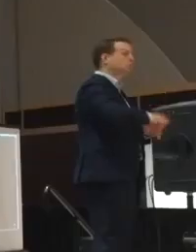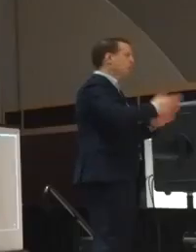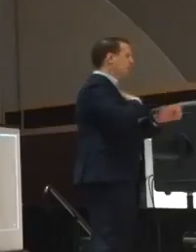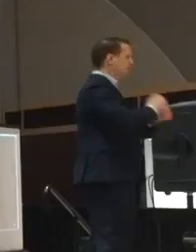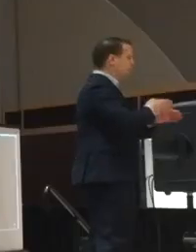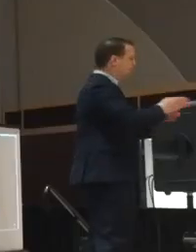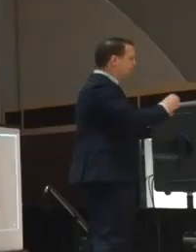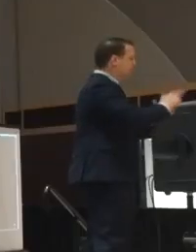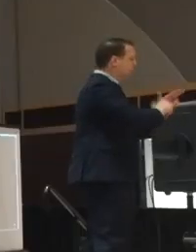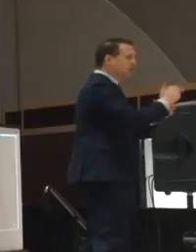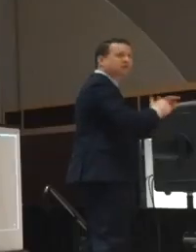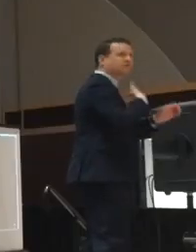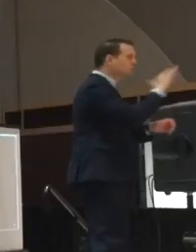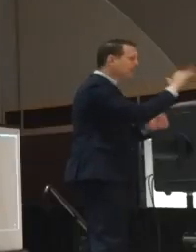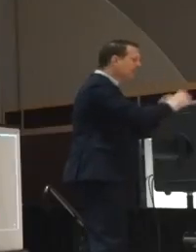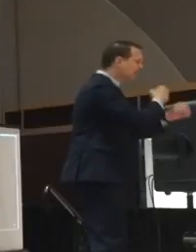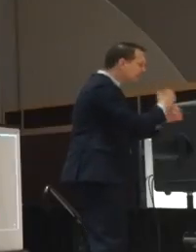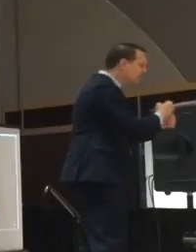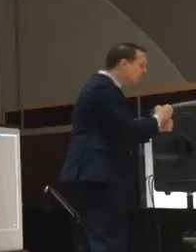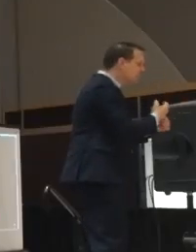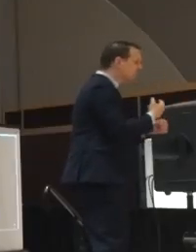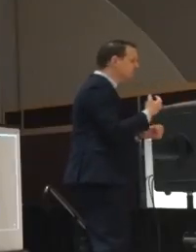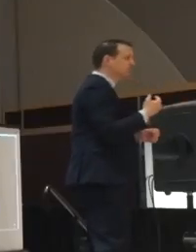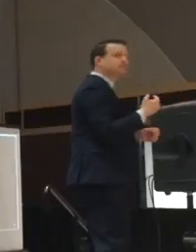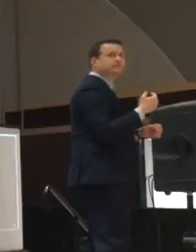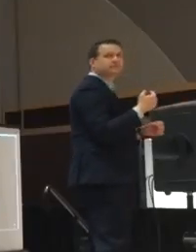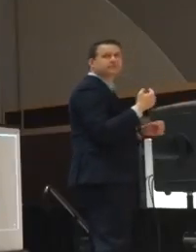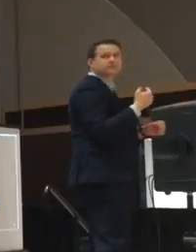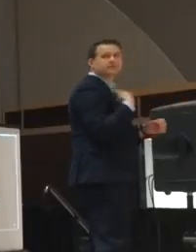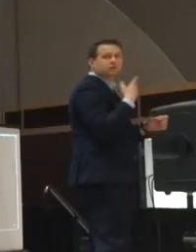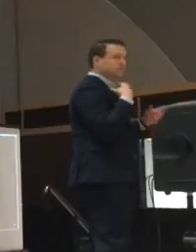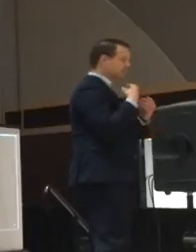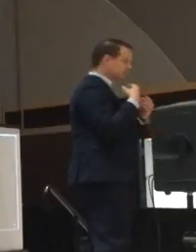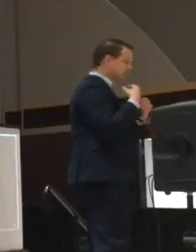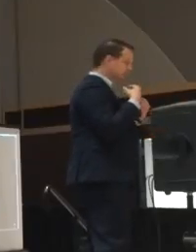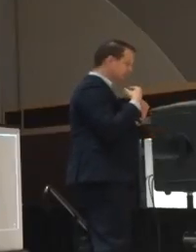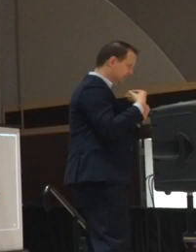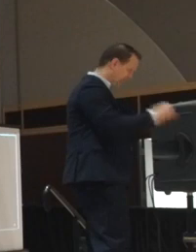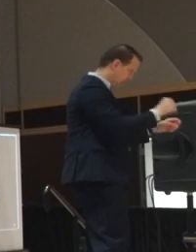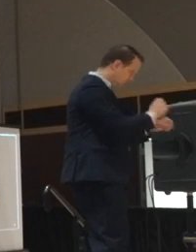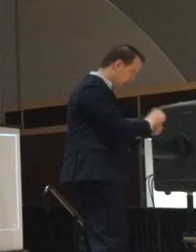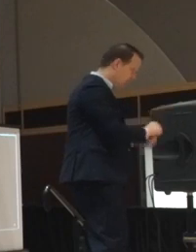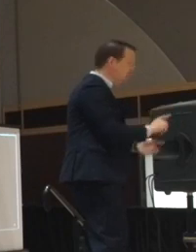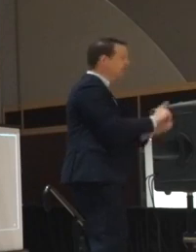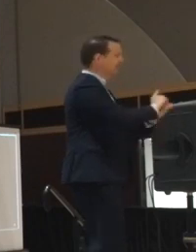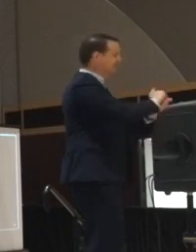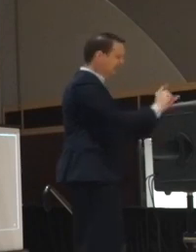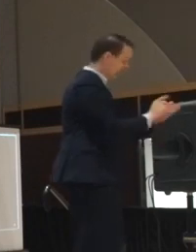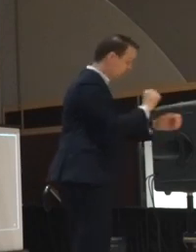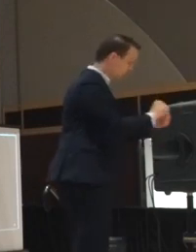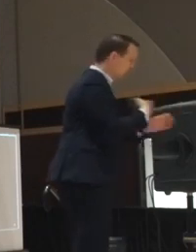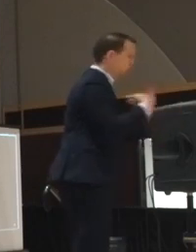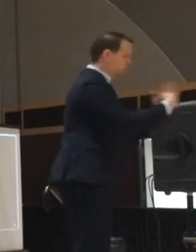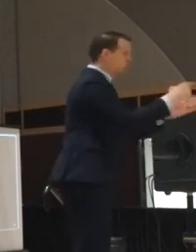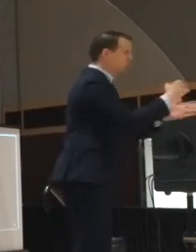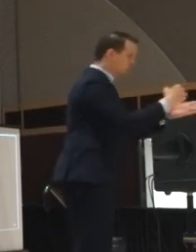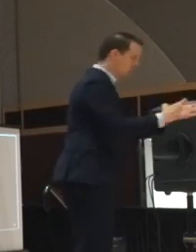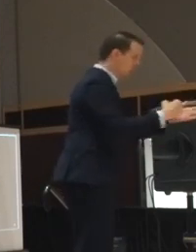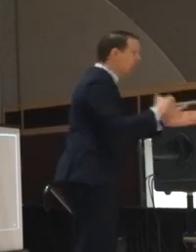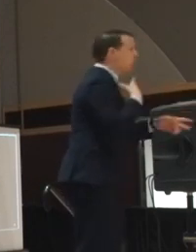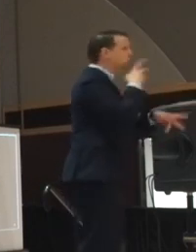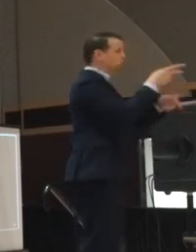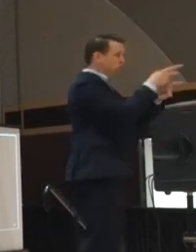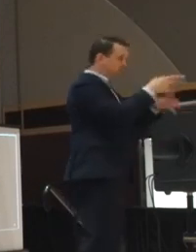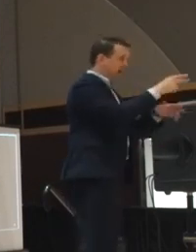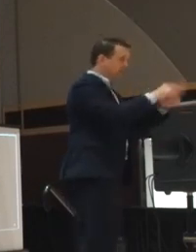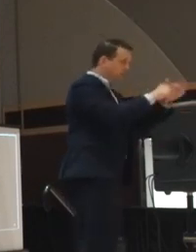I spent 25 years in it. I would sell a job, I would design a job, I showed you the drawing, I would supervise this